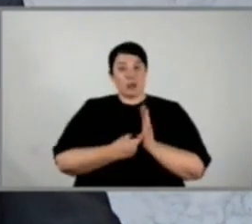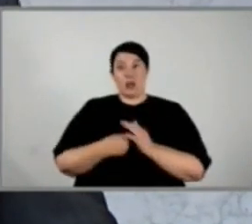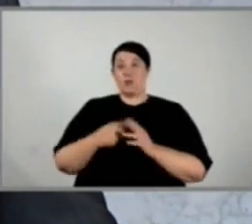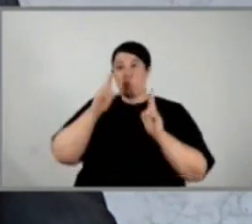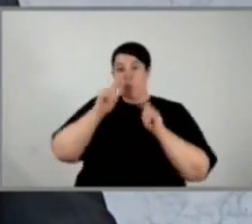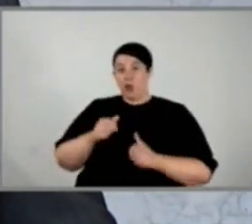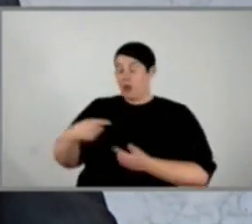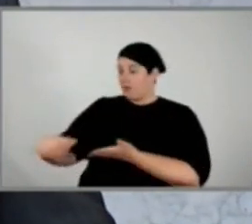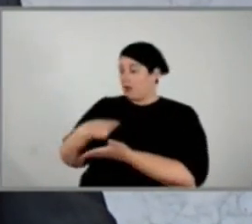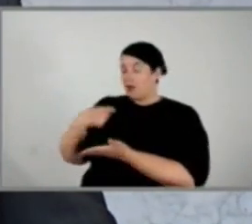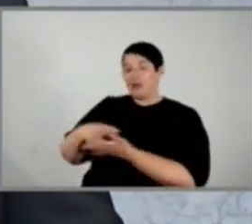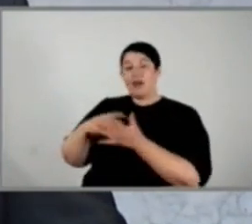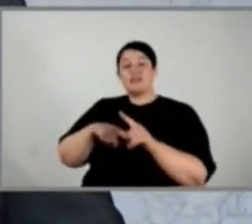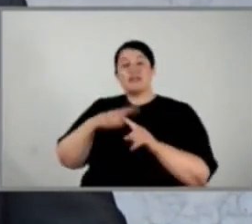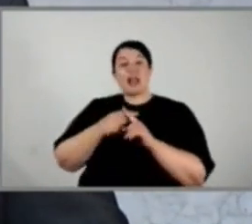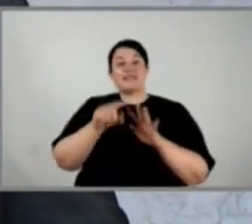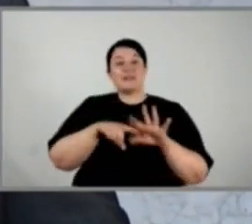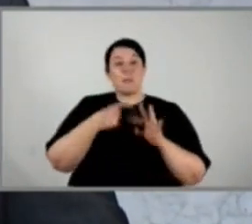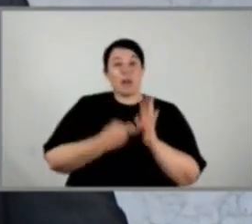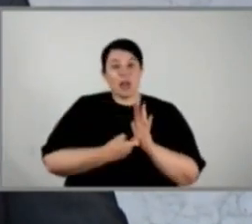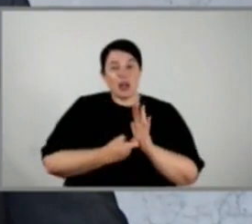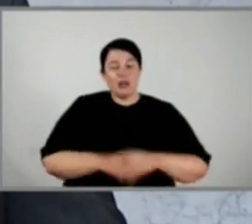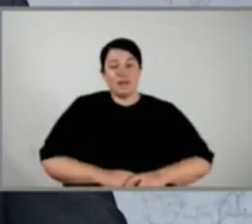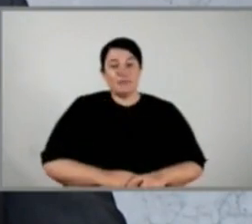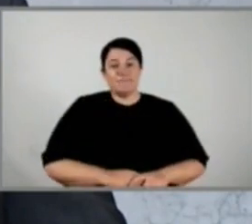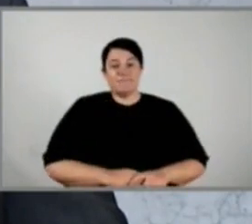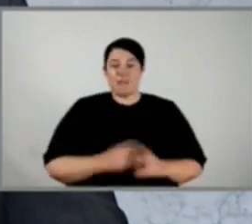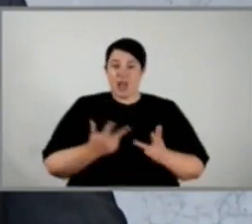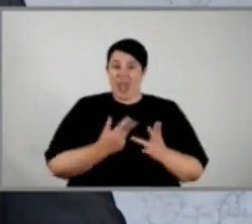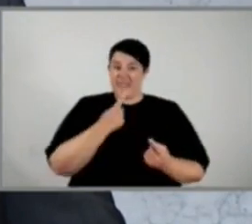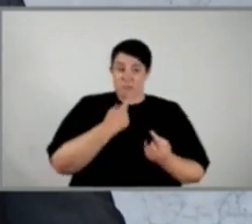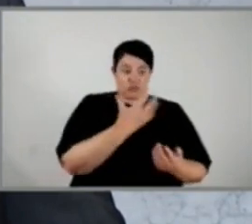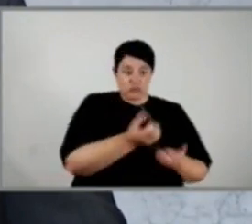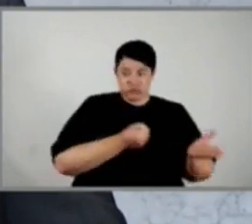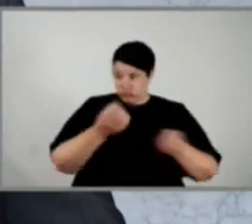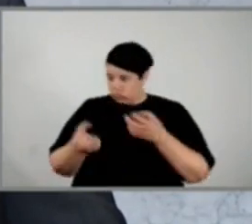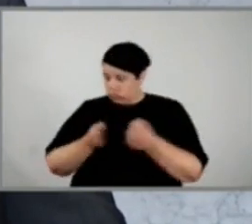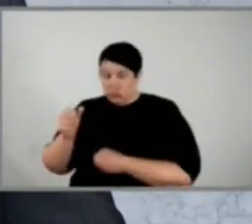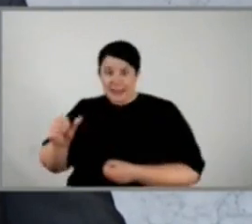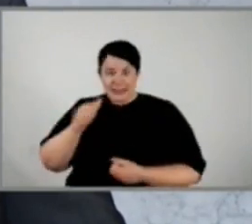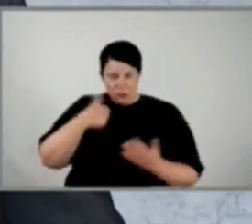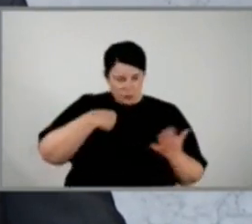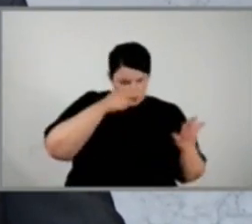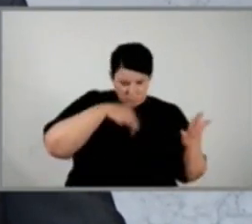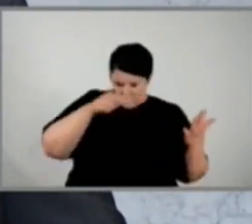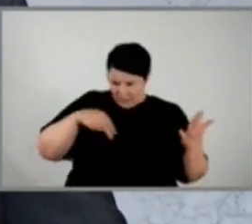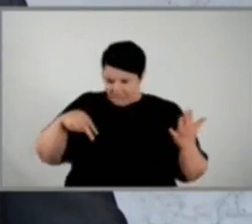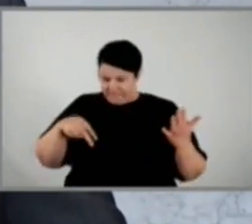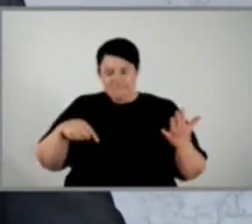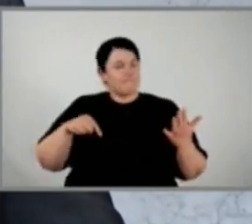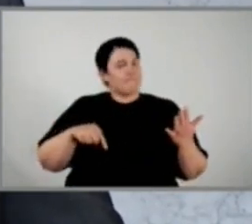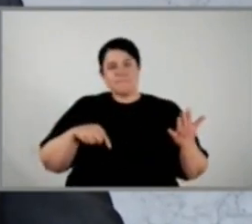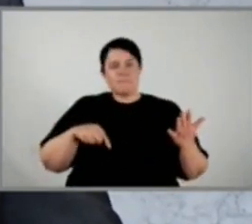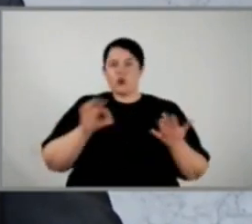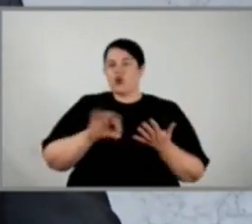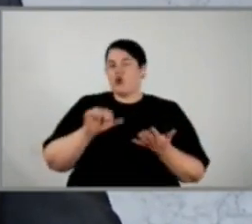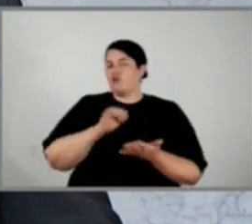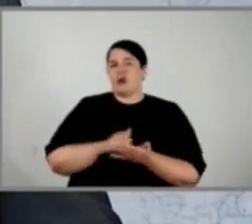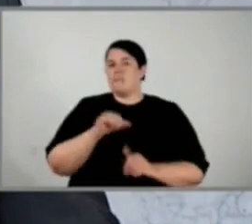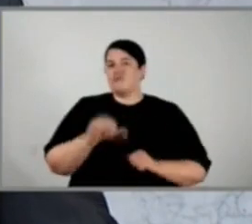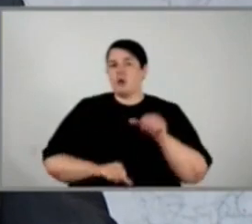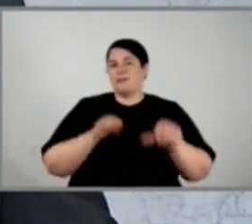you referred to, but the other matters that came forward in evidence yesterday is sufficient to demand